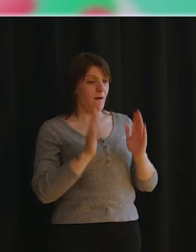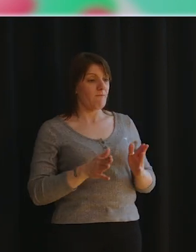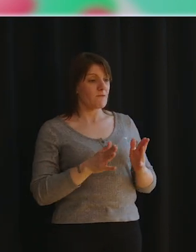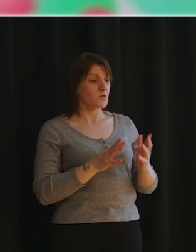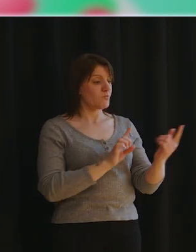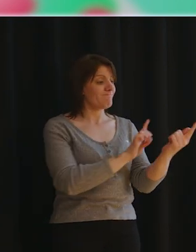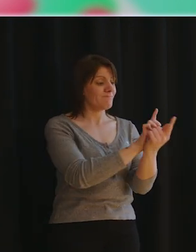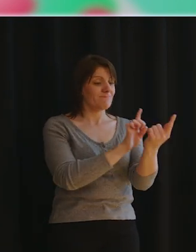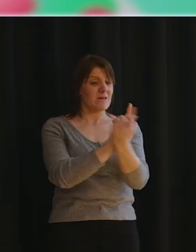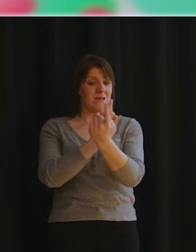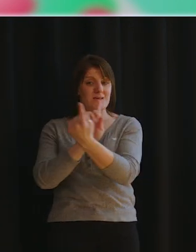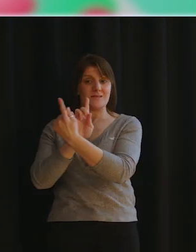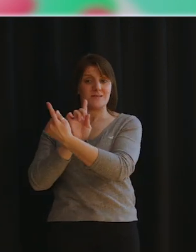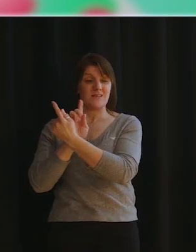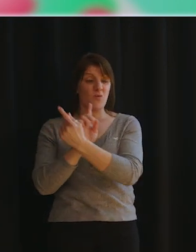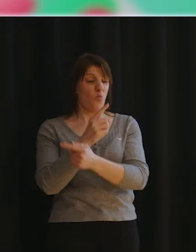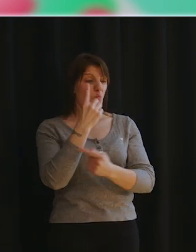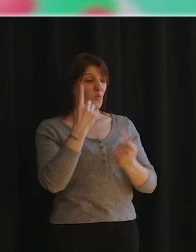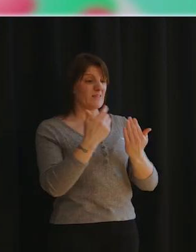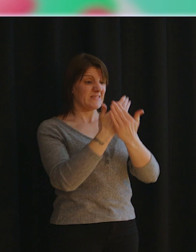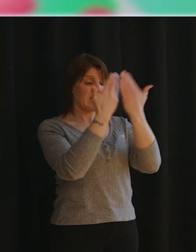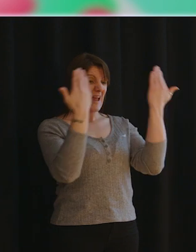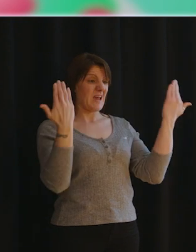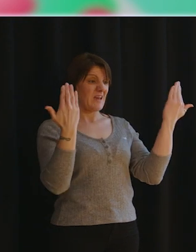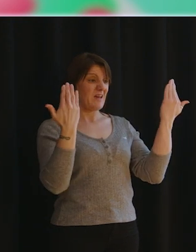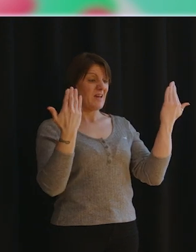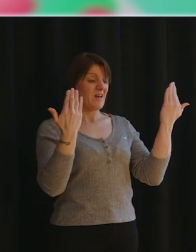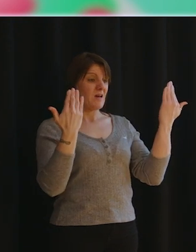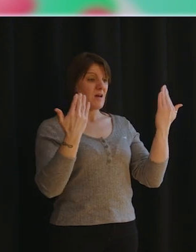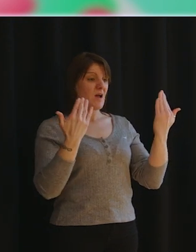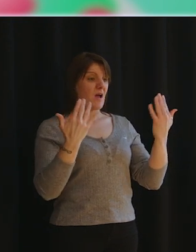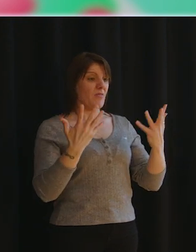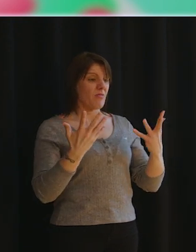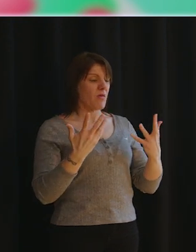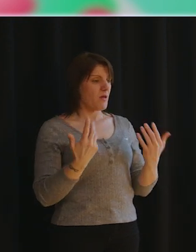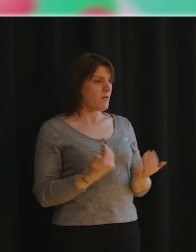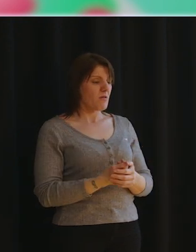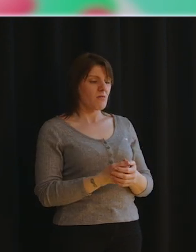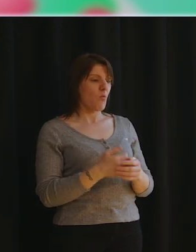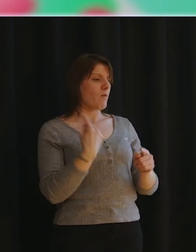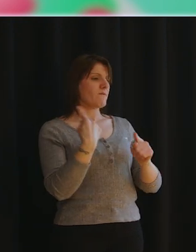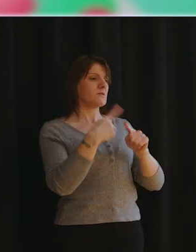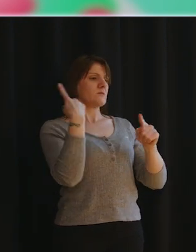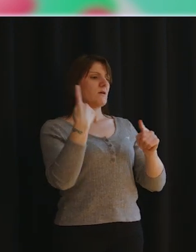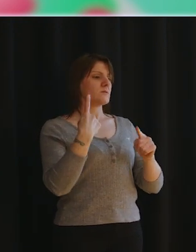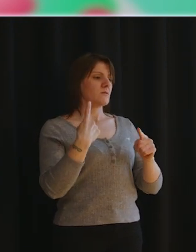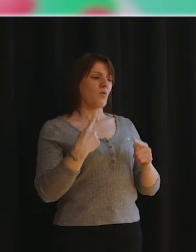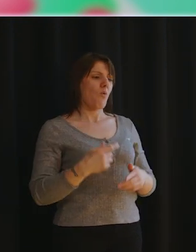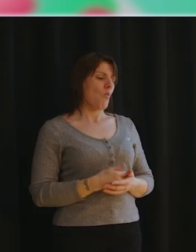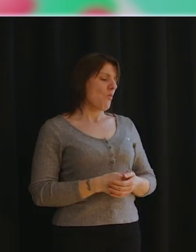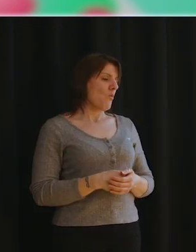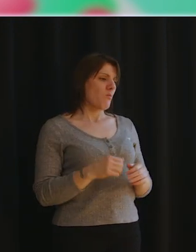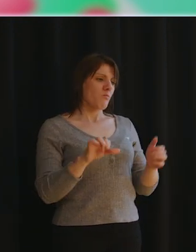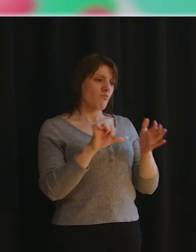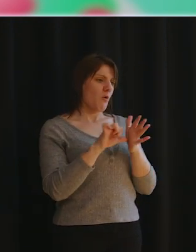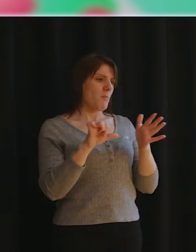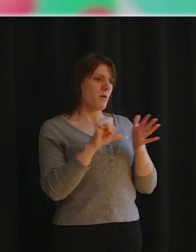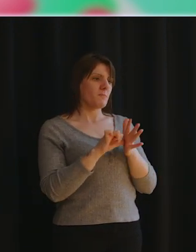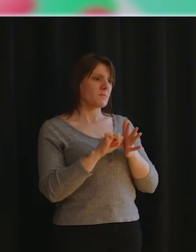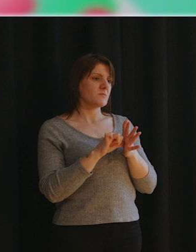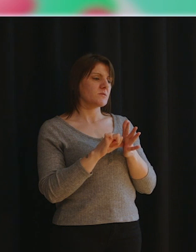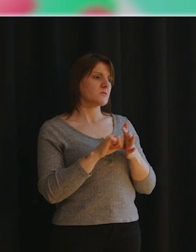a standard school day, that suddenly leads to a whole number of rub points, of flash